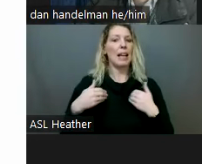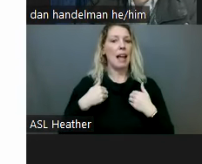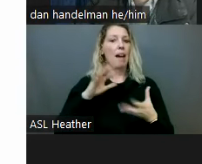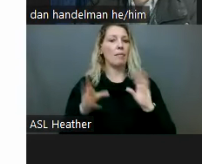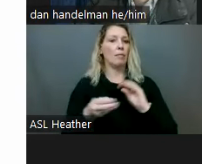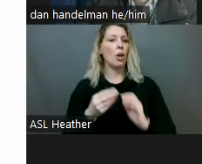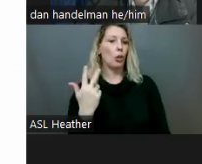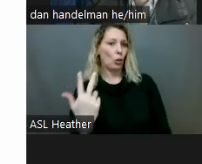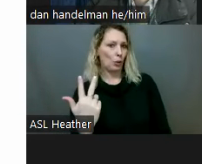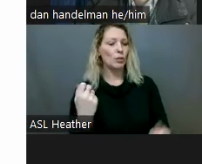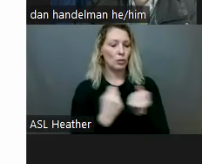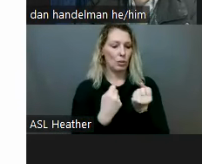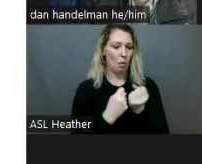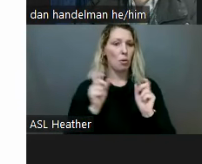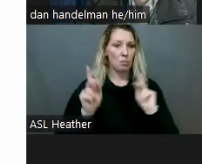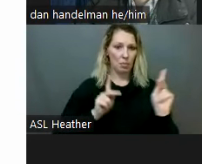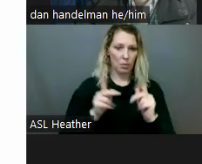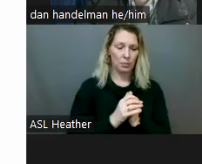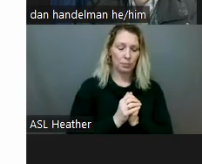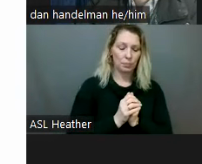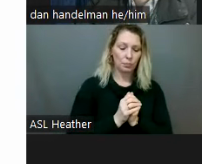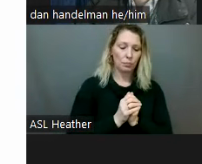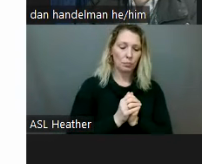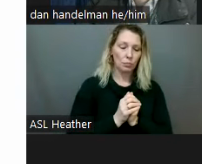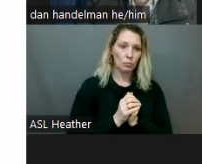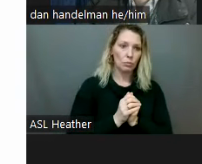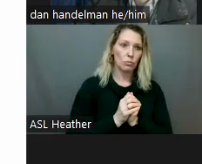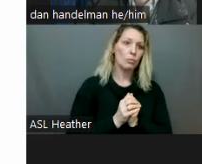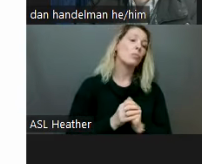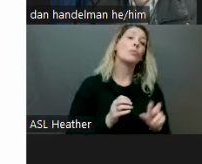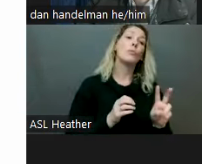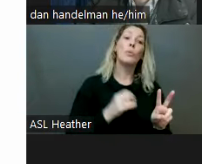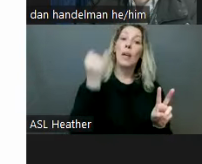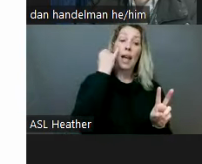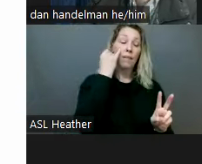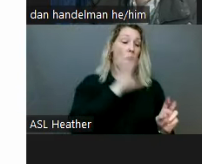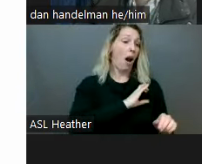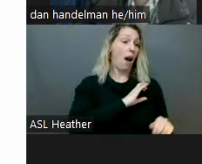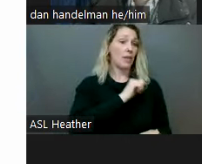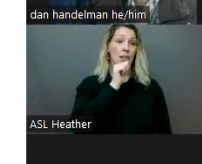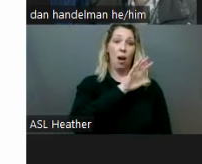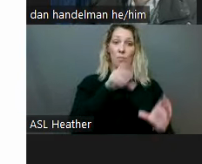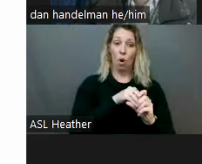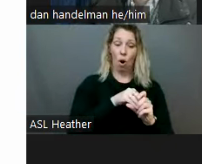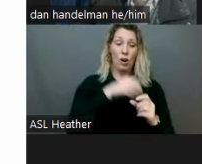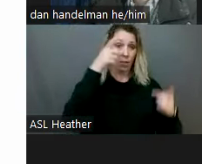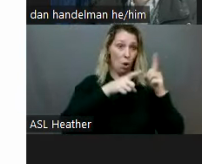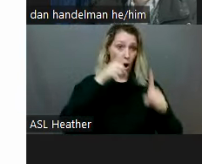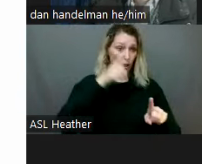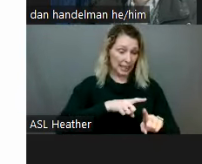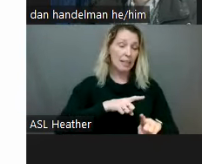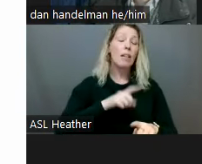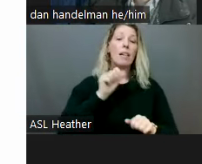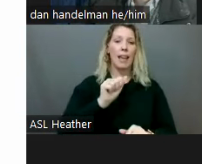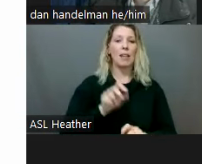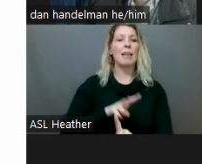people. Roman numeral 2, if the officer is not a part of the bargaining unit, they will be assigned an advocate